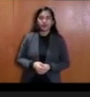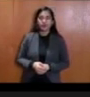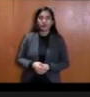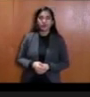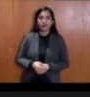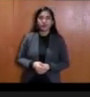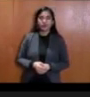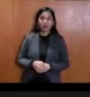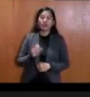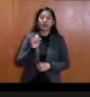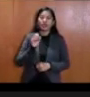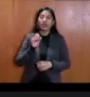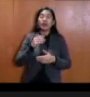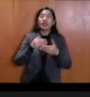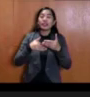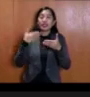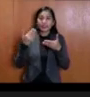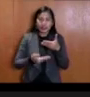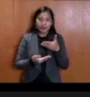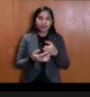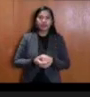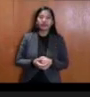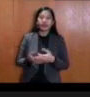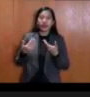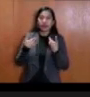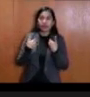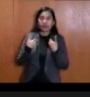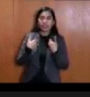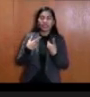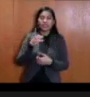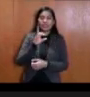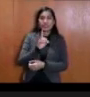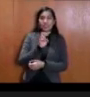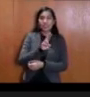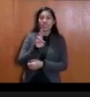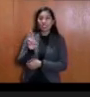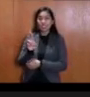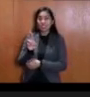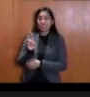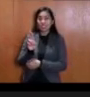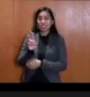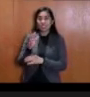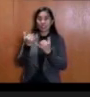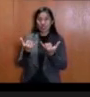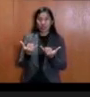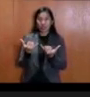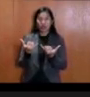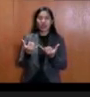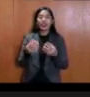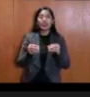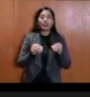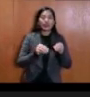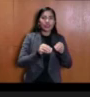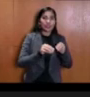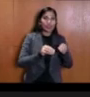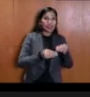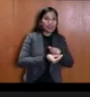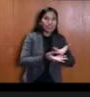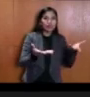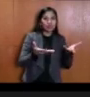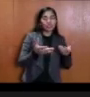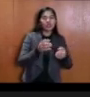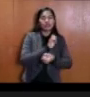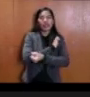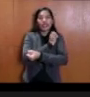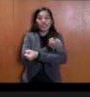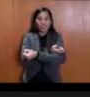more. All right. Then aside from that, the DER now, I mean the distributed energy resources, can also